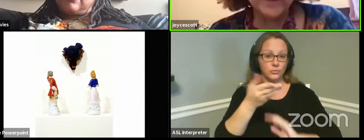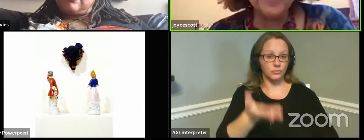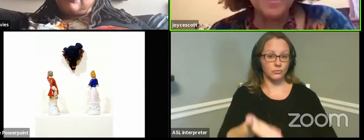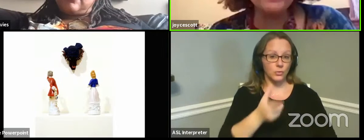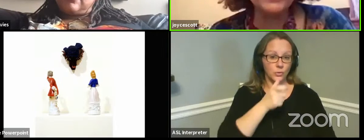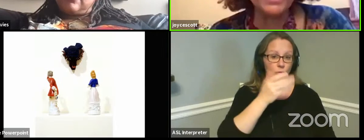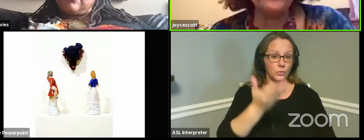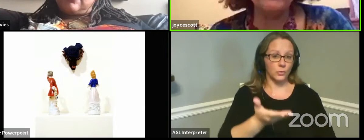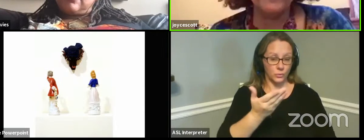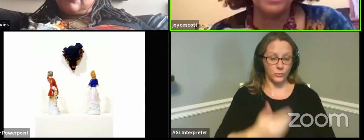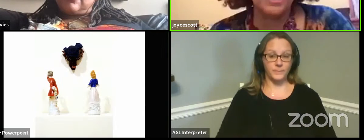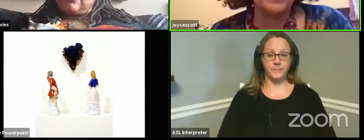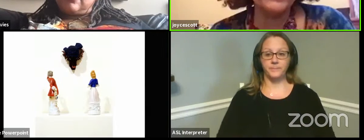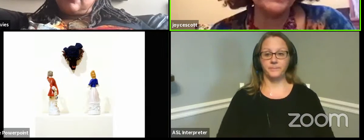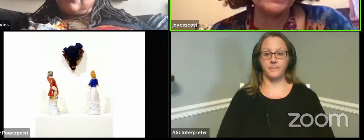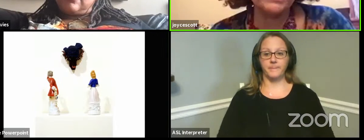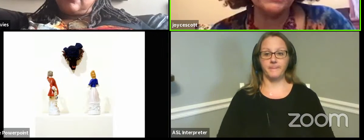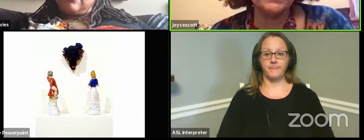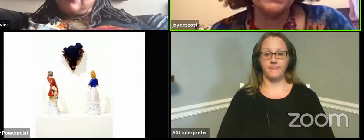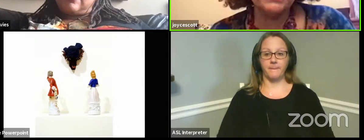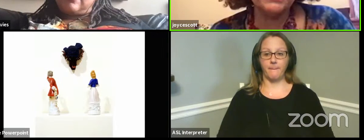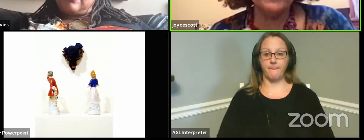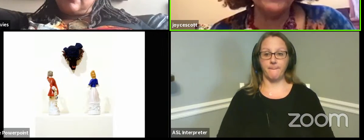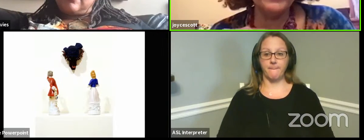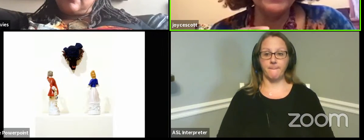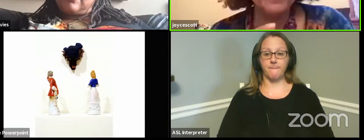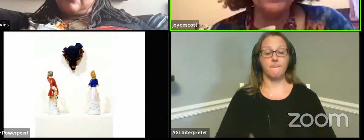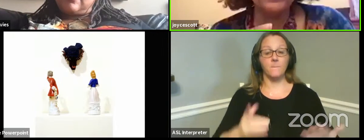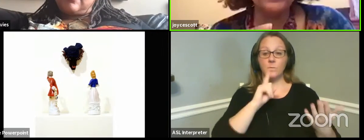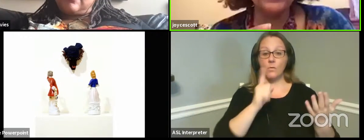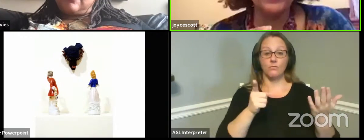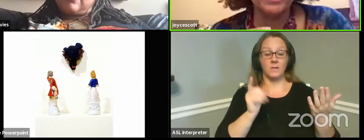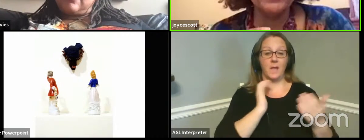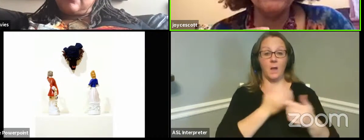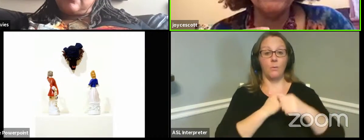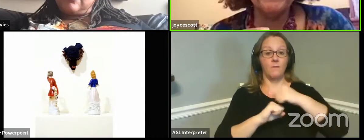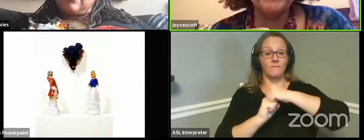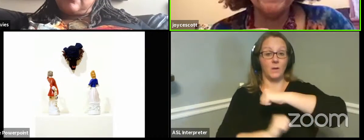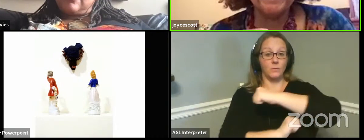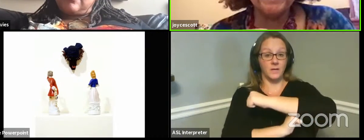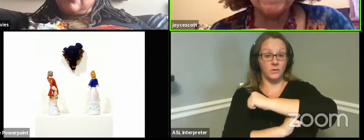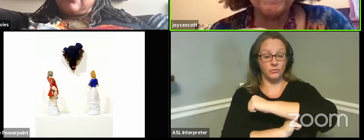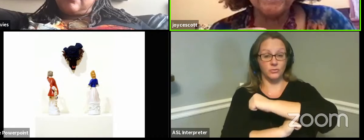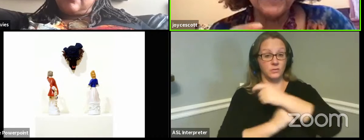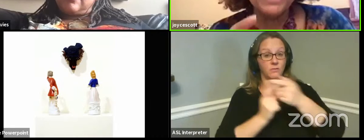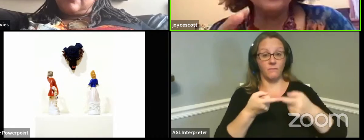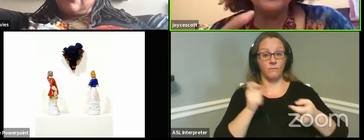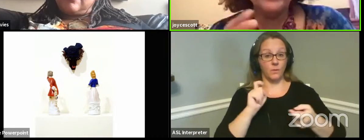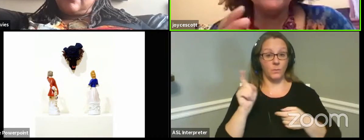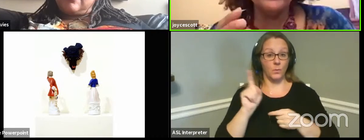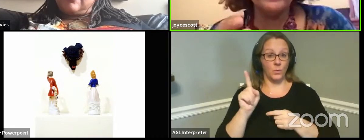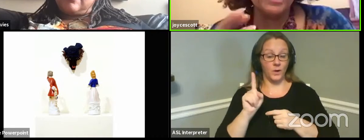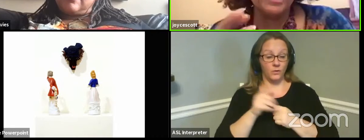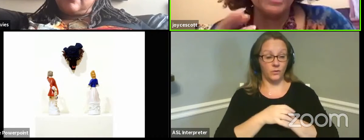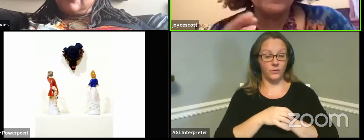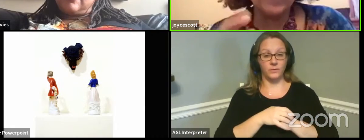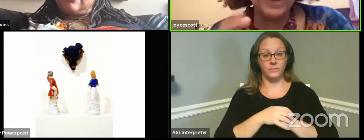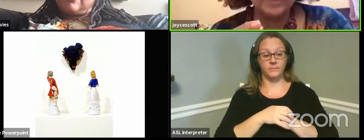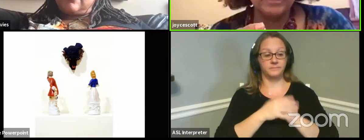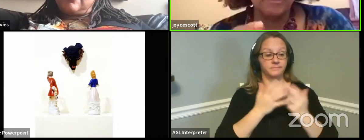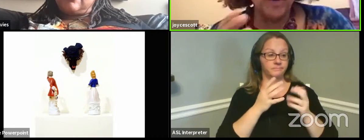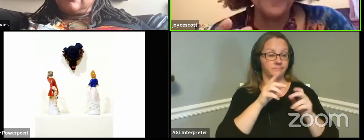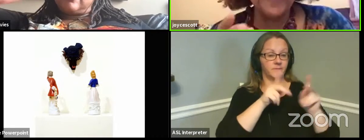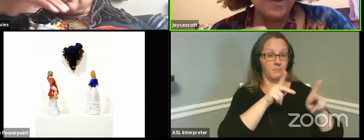So the foundation for us is truly built on the integration of